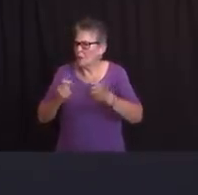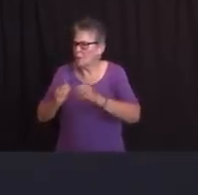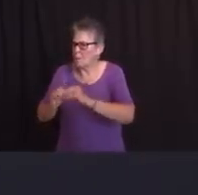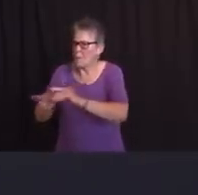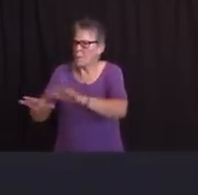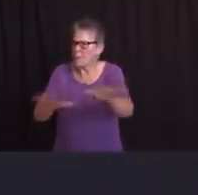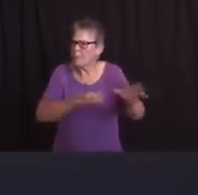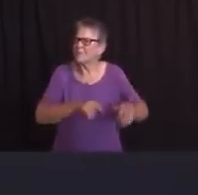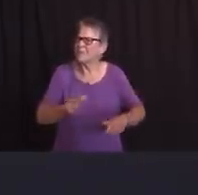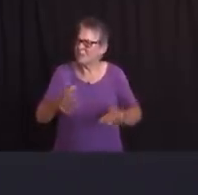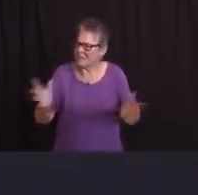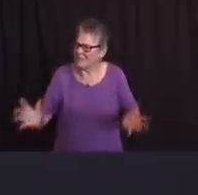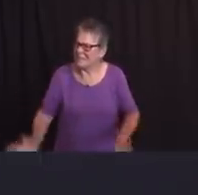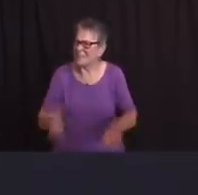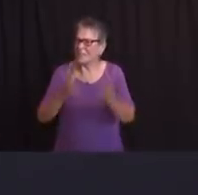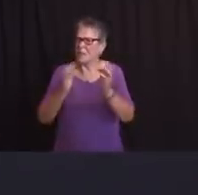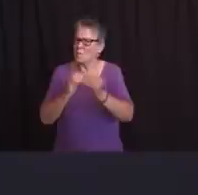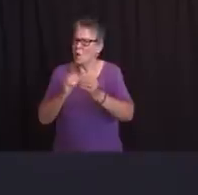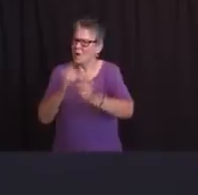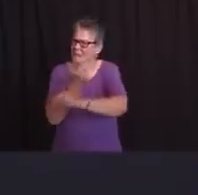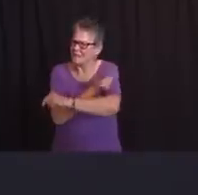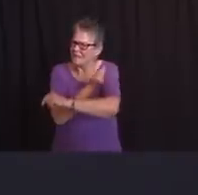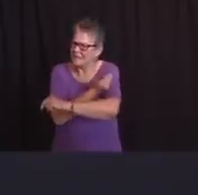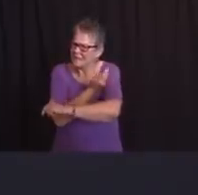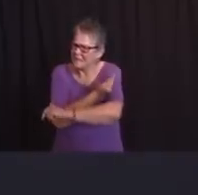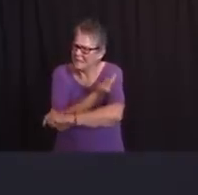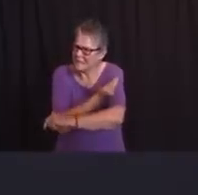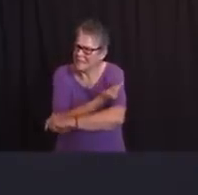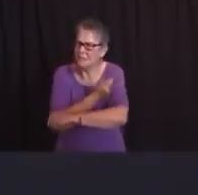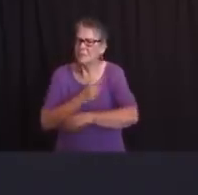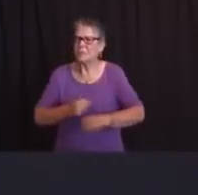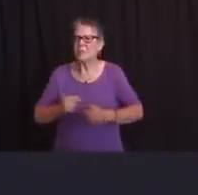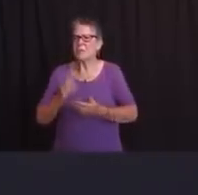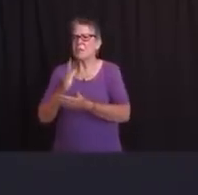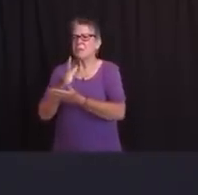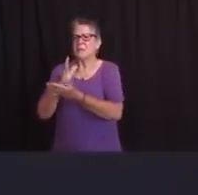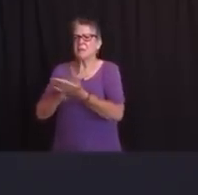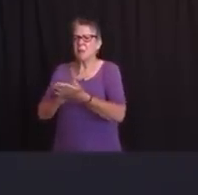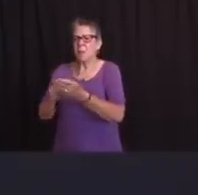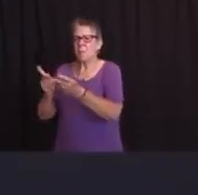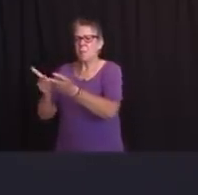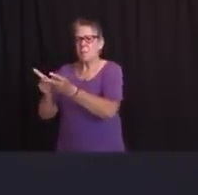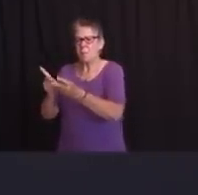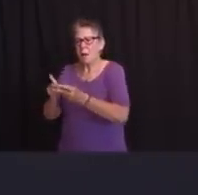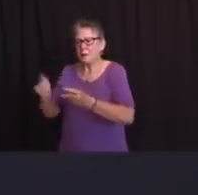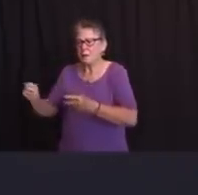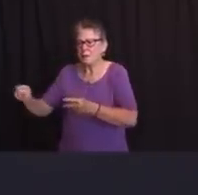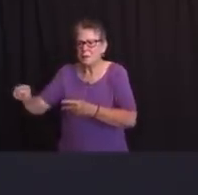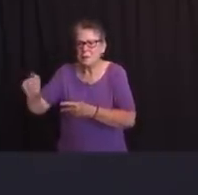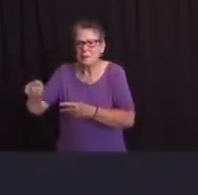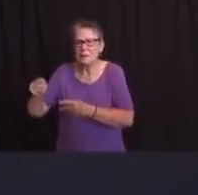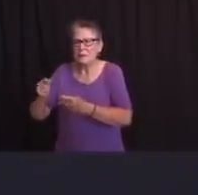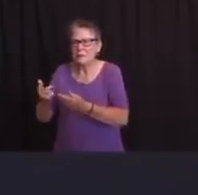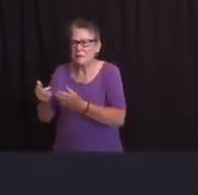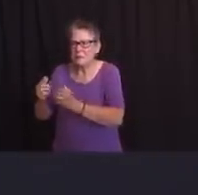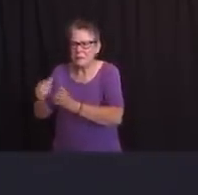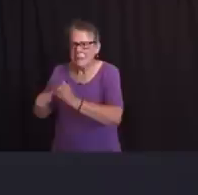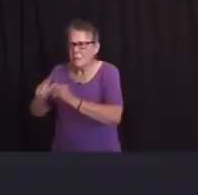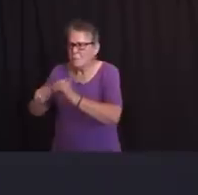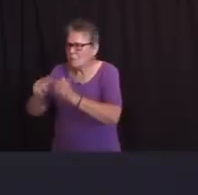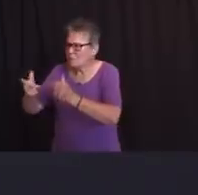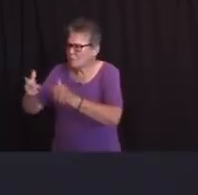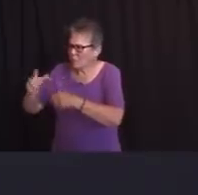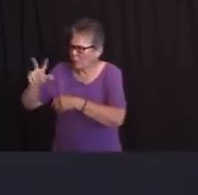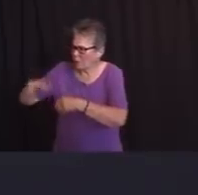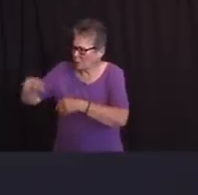some facilities the percentage is as low as 33%. We know that congregate settings, such as long-term care facilities,